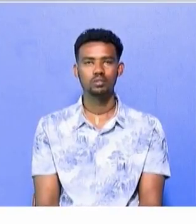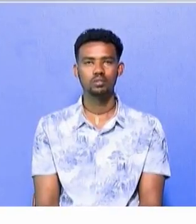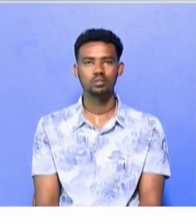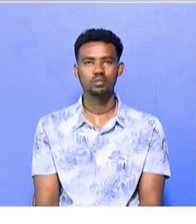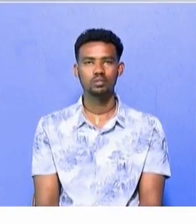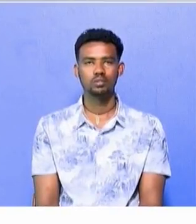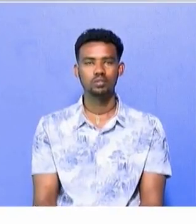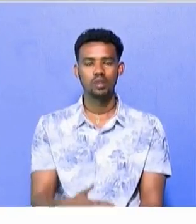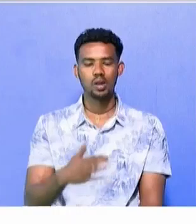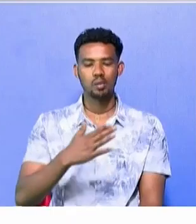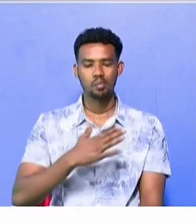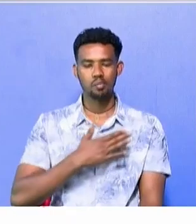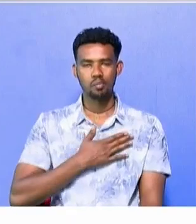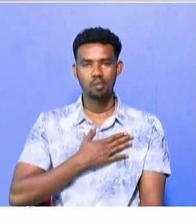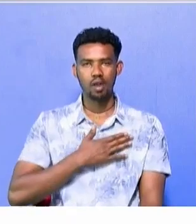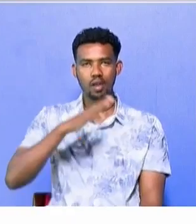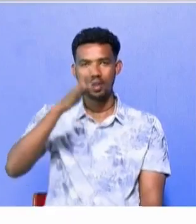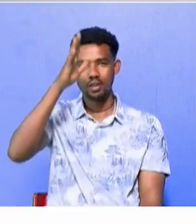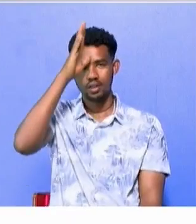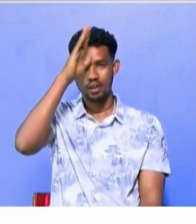is walking.